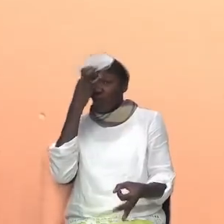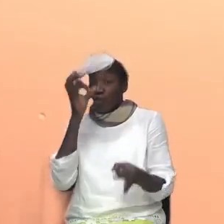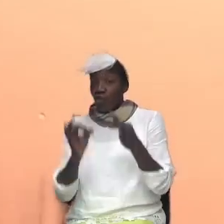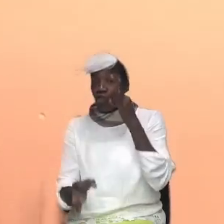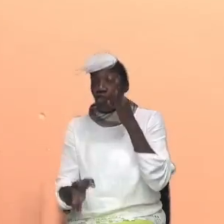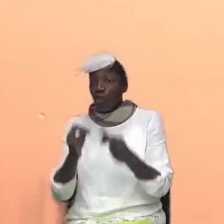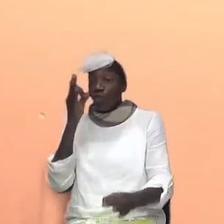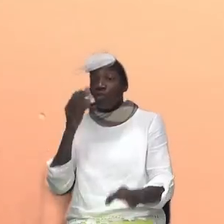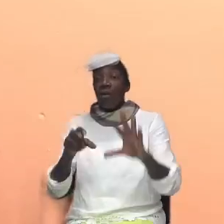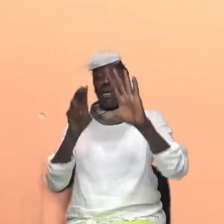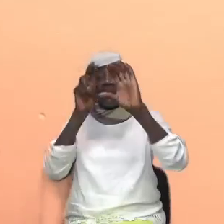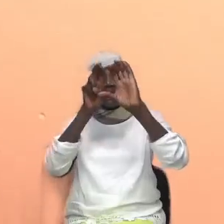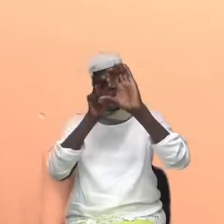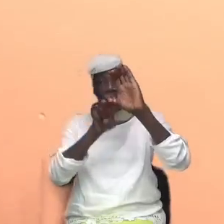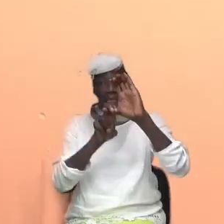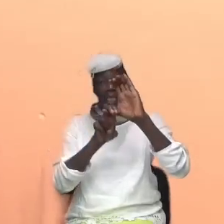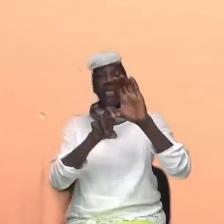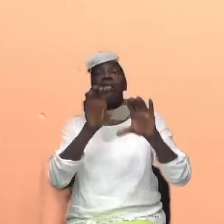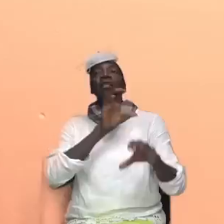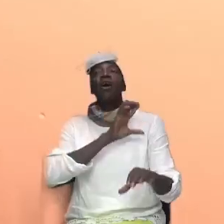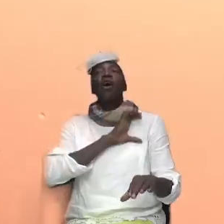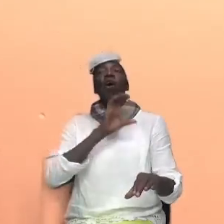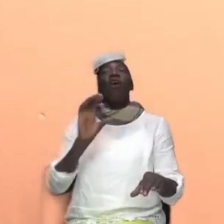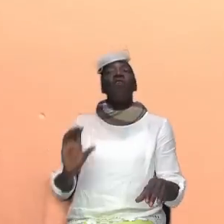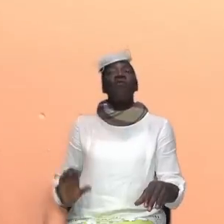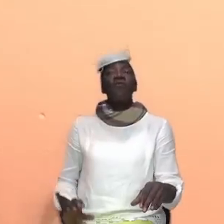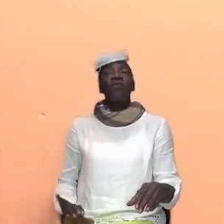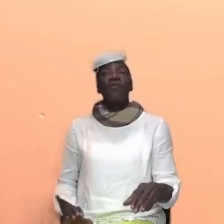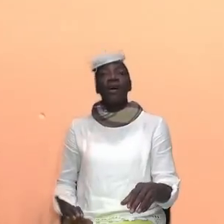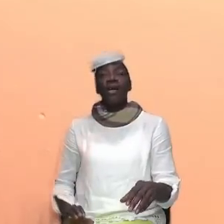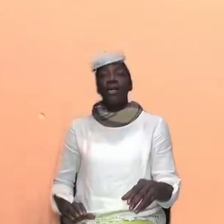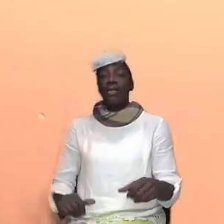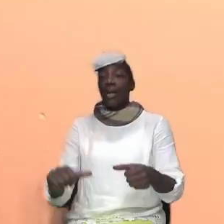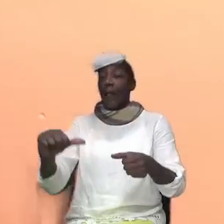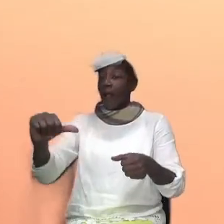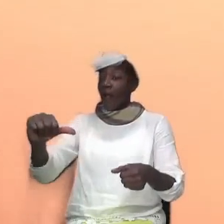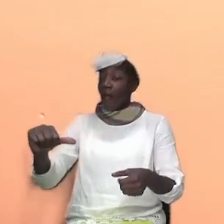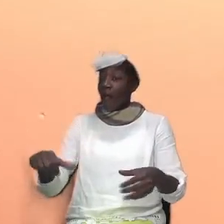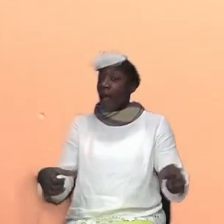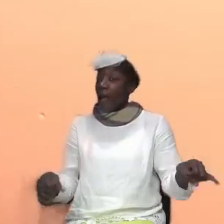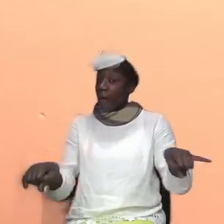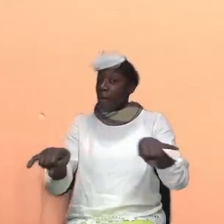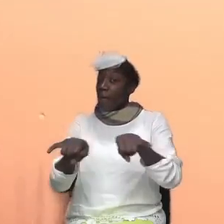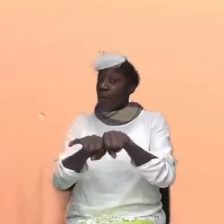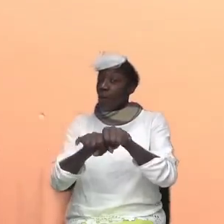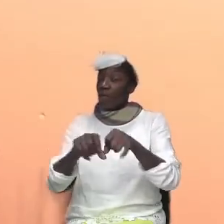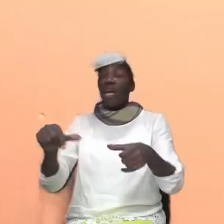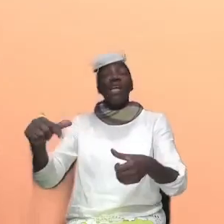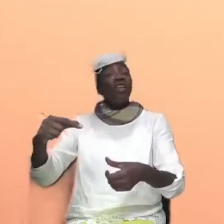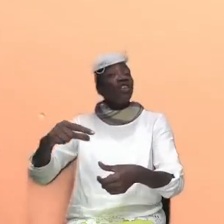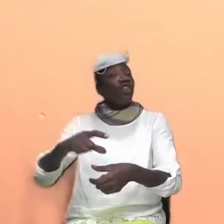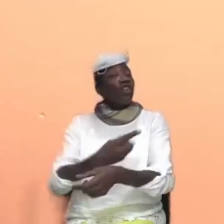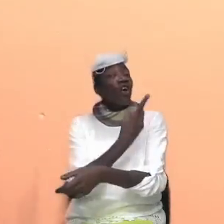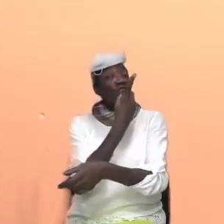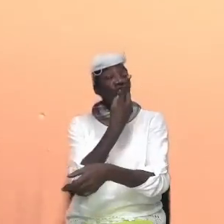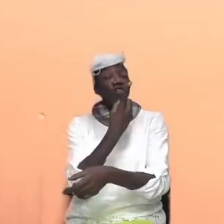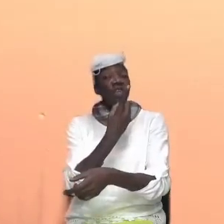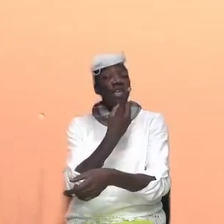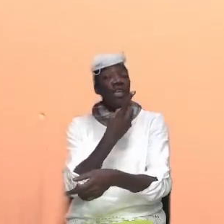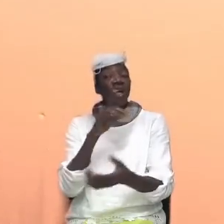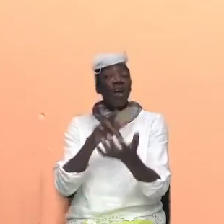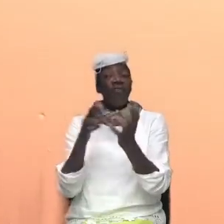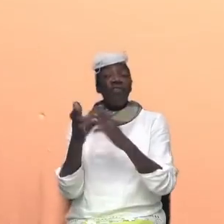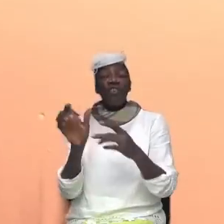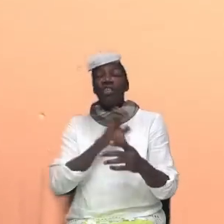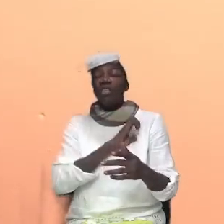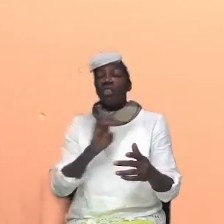of Christ. This is a very important doctrine of the Church of Jesus Christ, and the